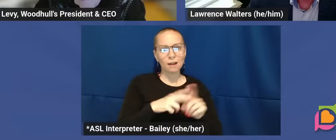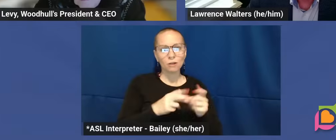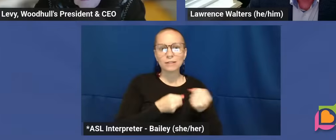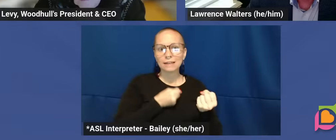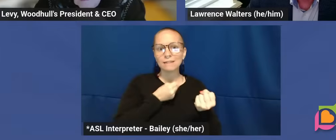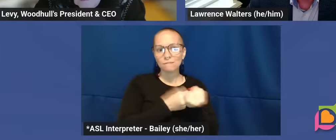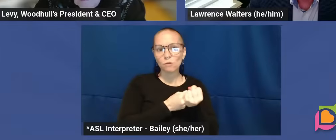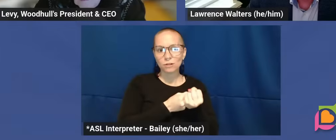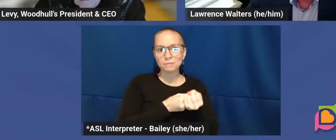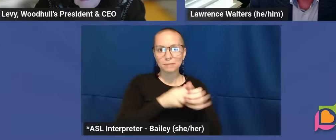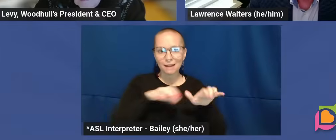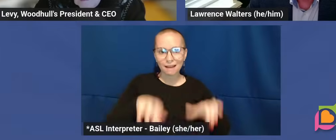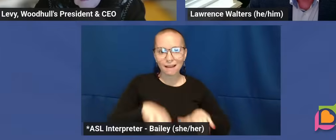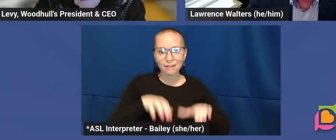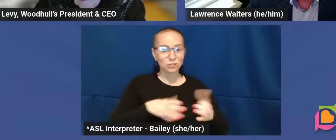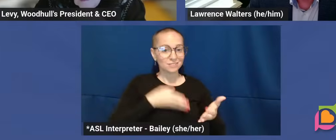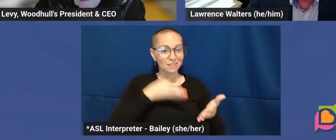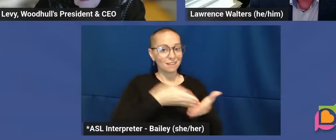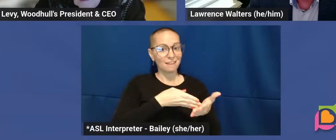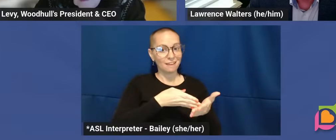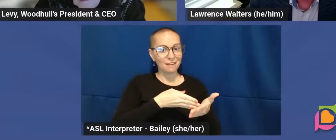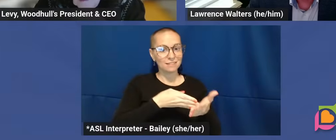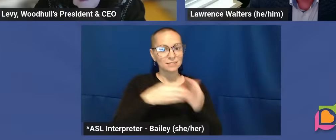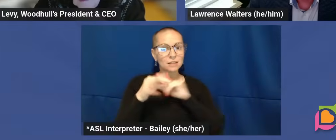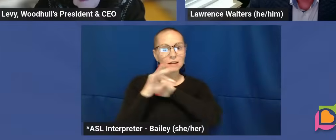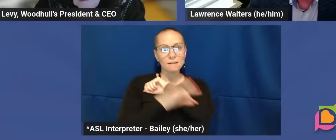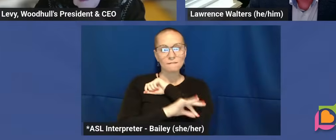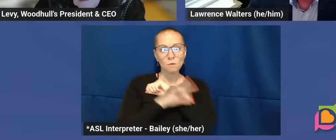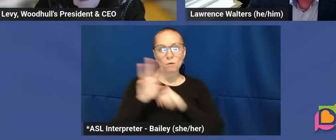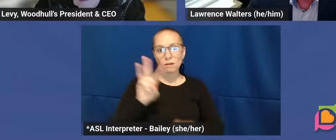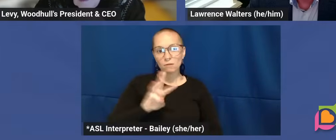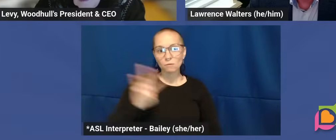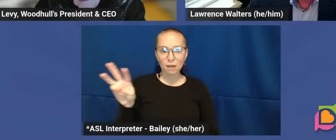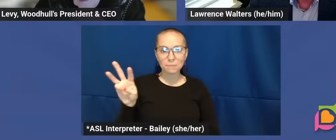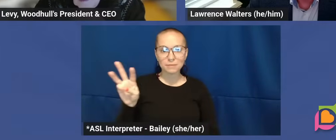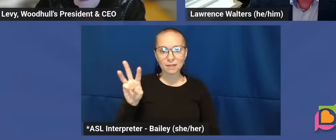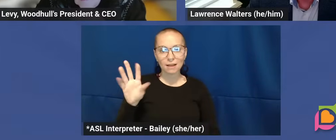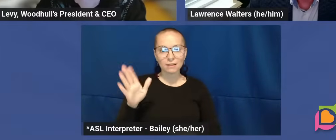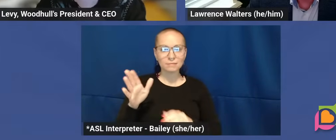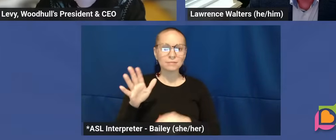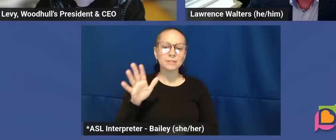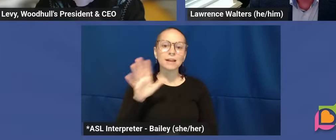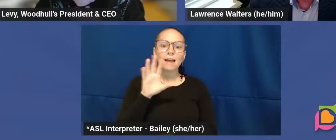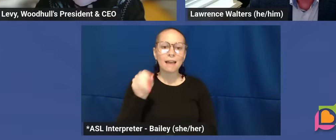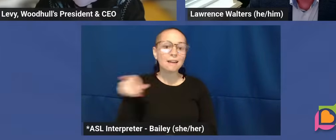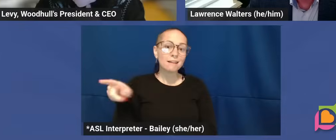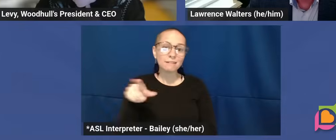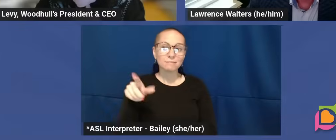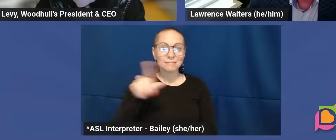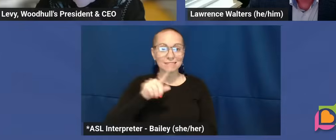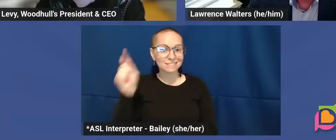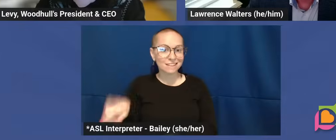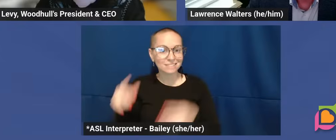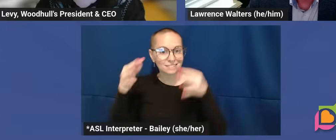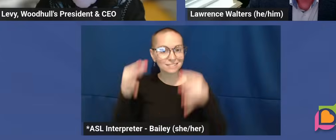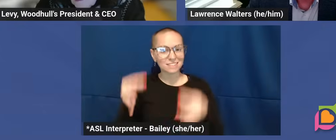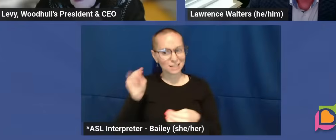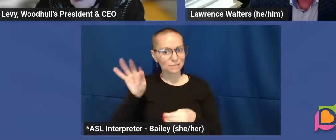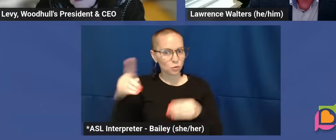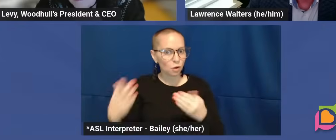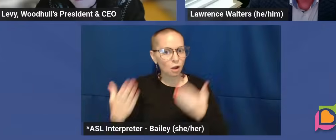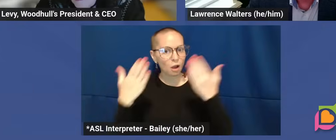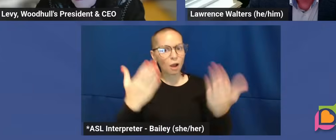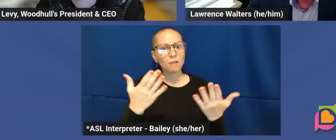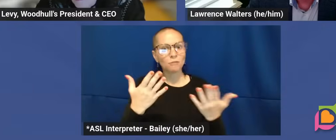actions against foreign website operators. Texas takes the position that if you're offering the materials or